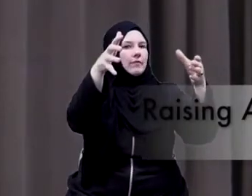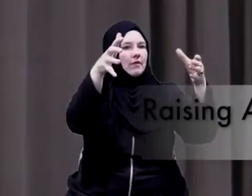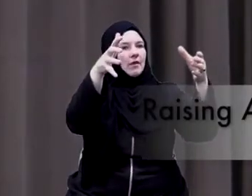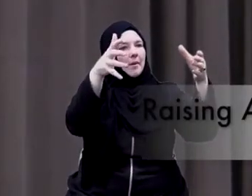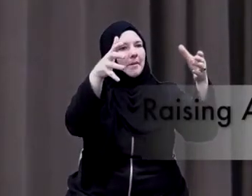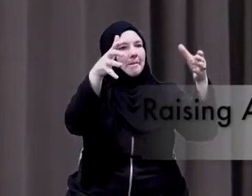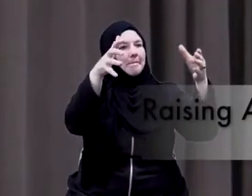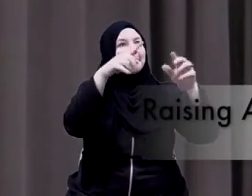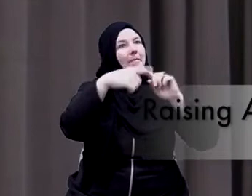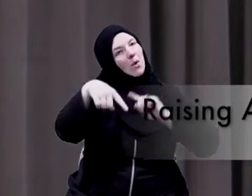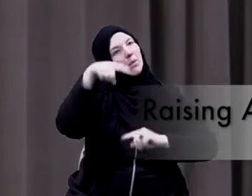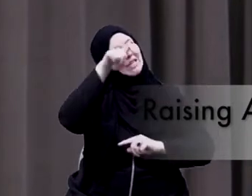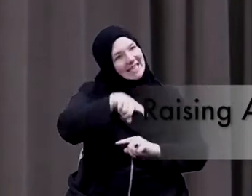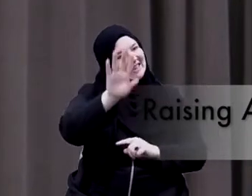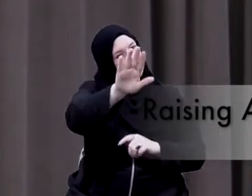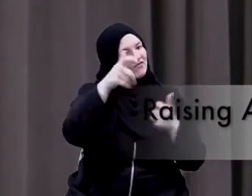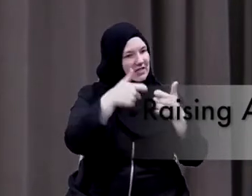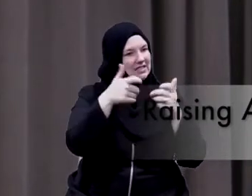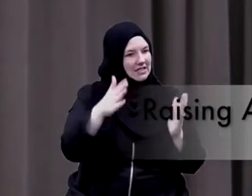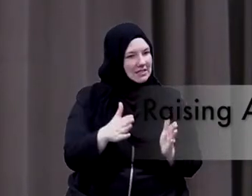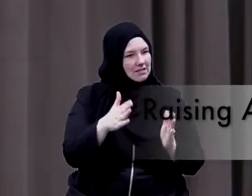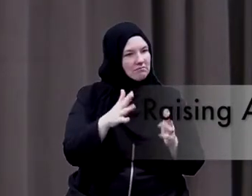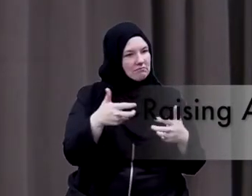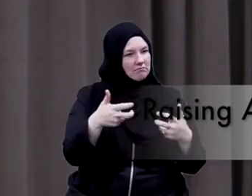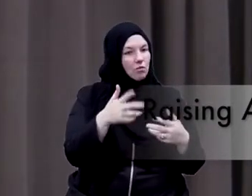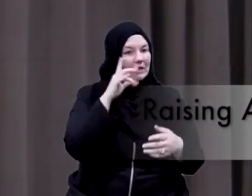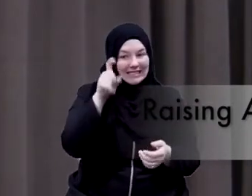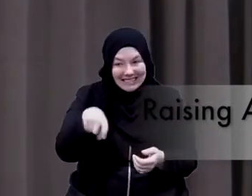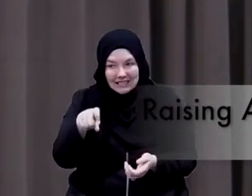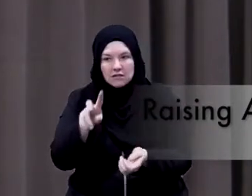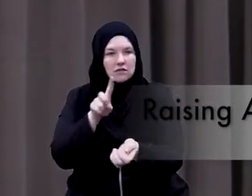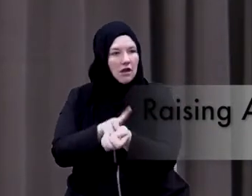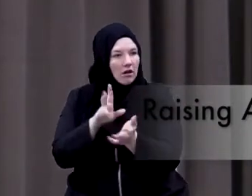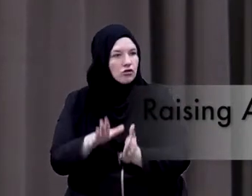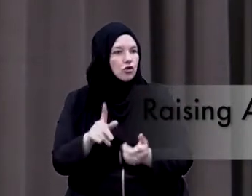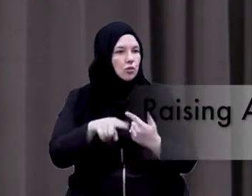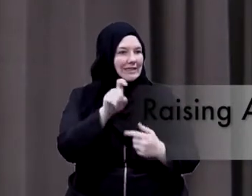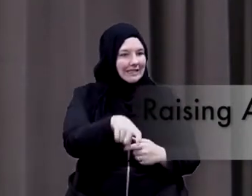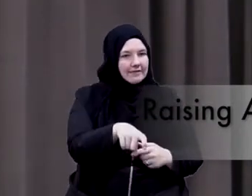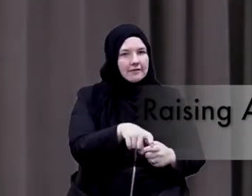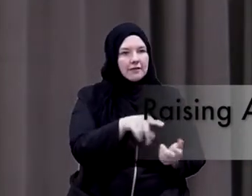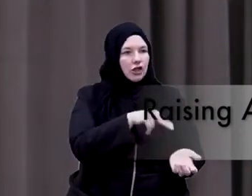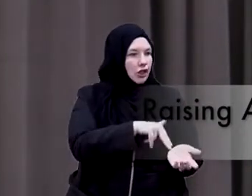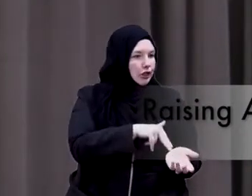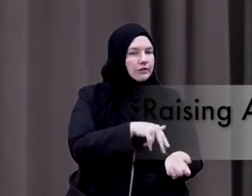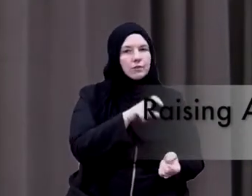But we need those physicists. We need the doctors, we need the physicians, we need